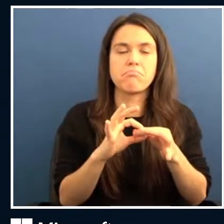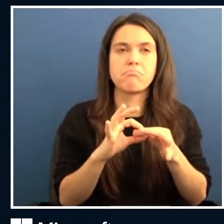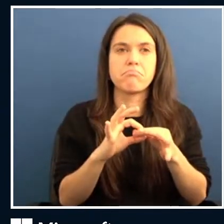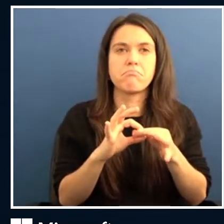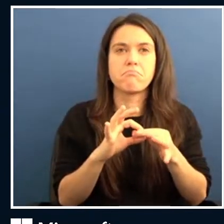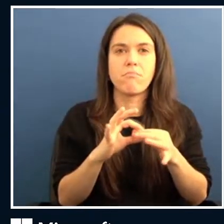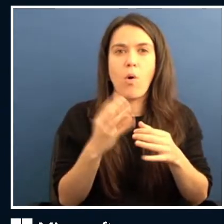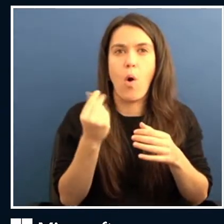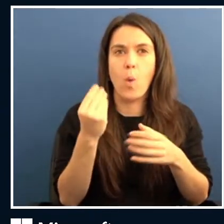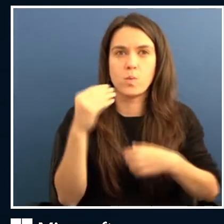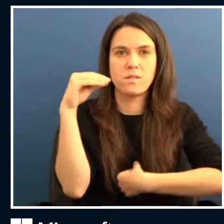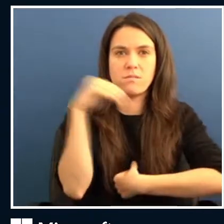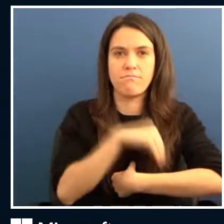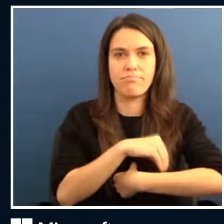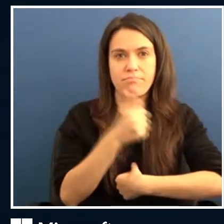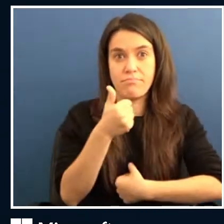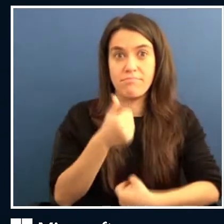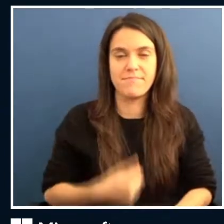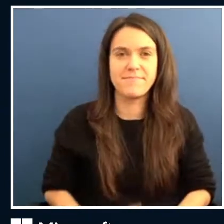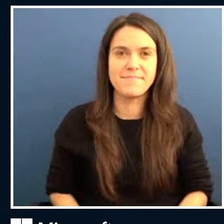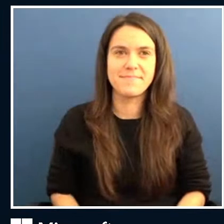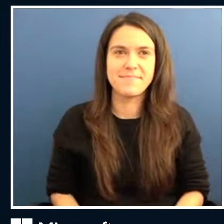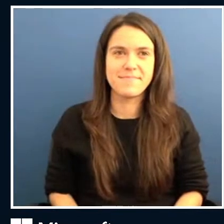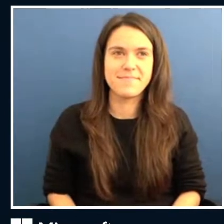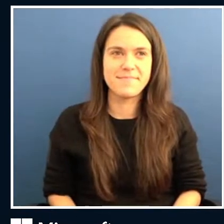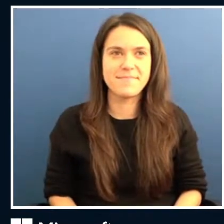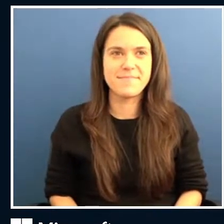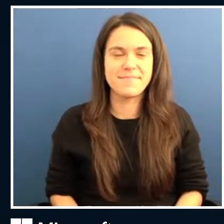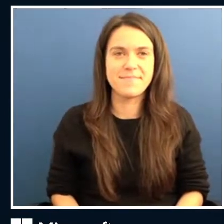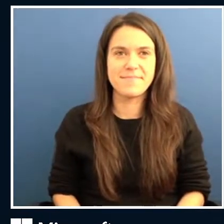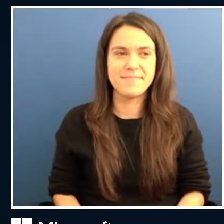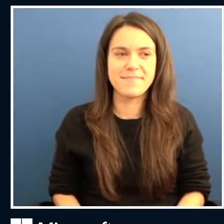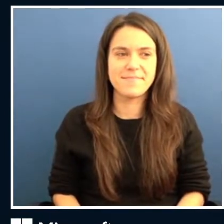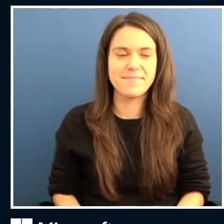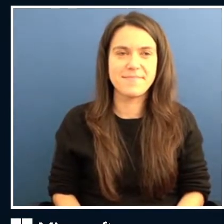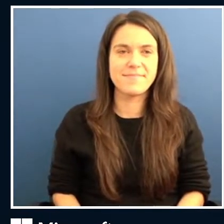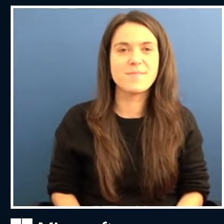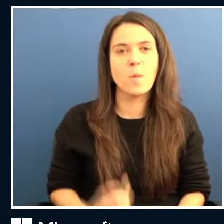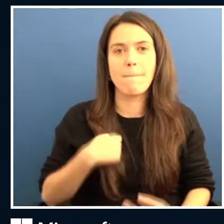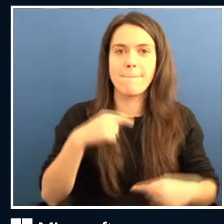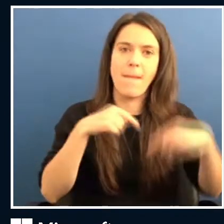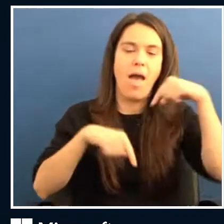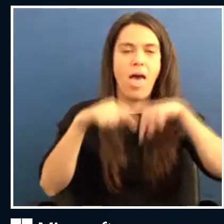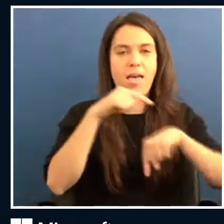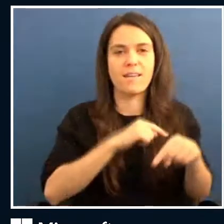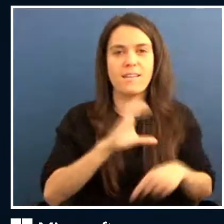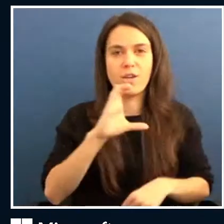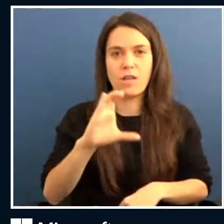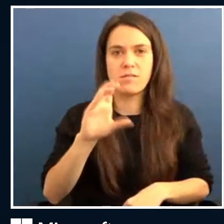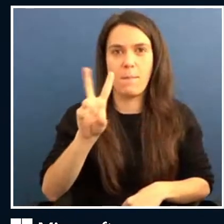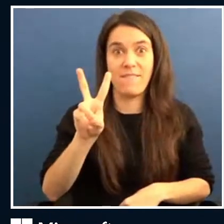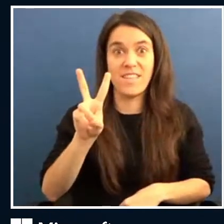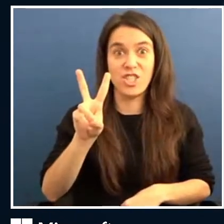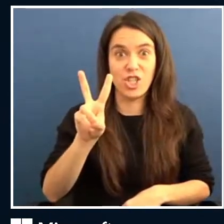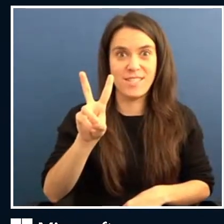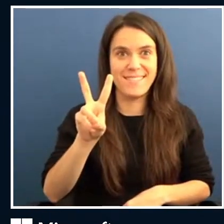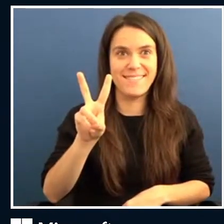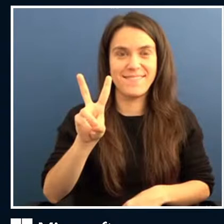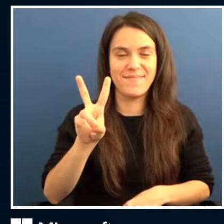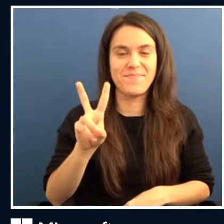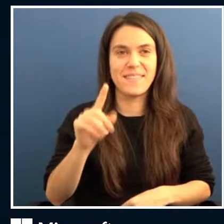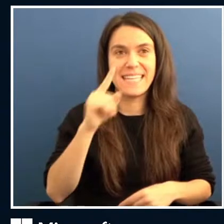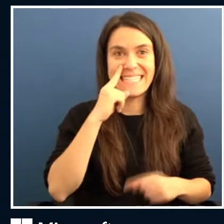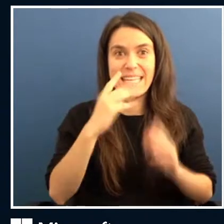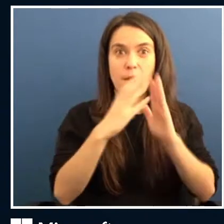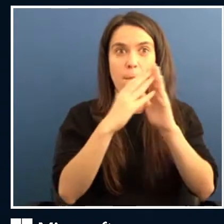cost-effective. So to first make this work, we're going to go back into custom vision, go into our bird vision model, and the first